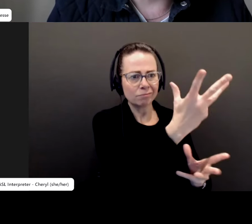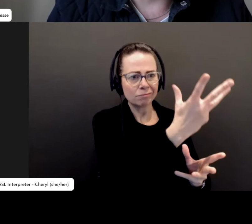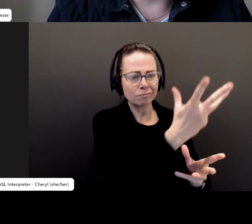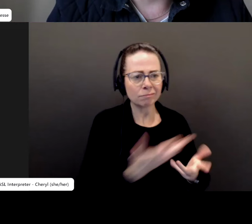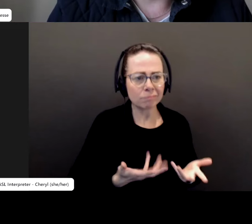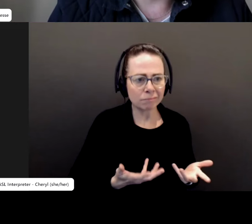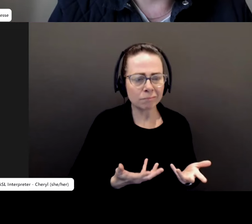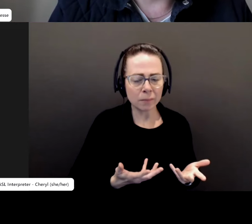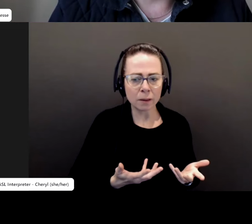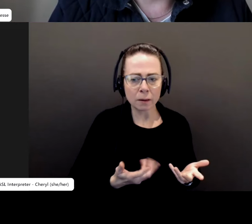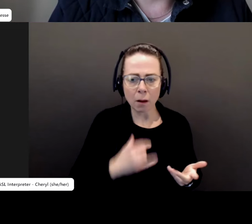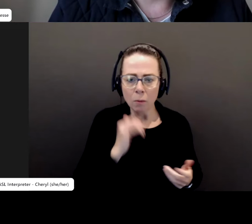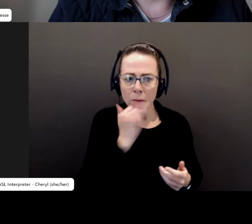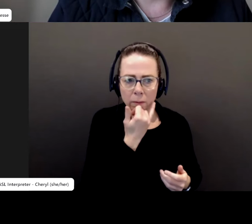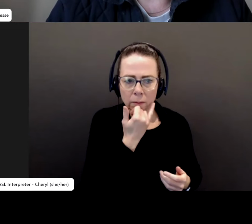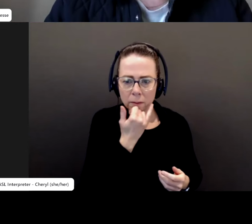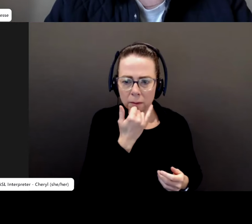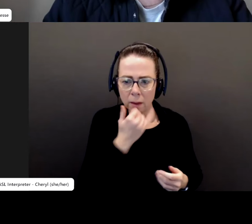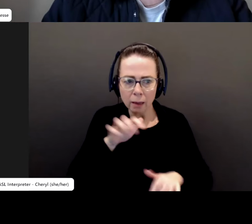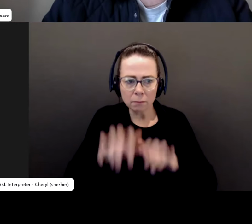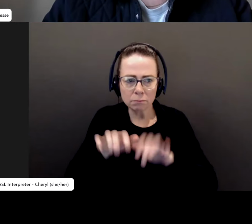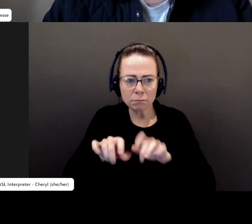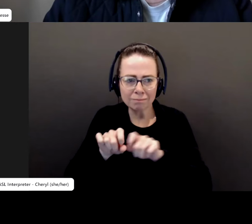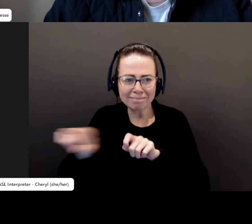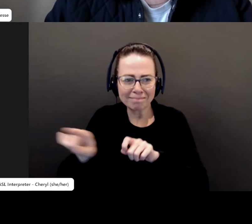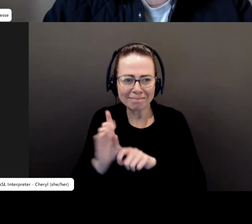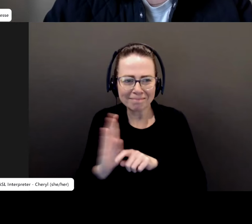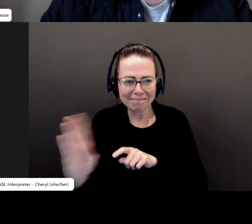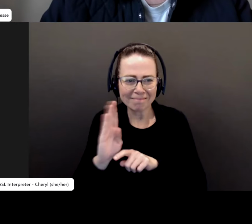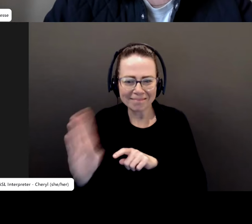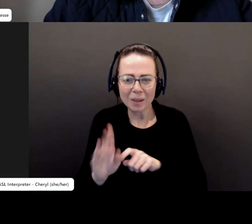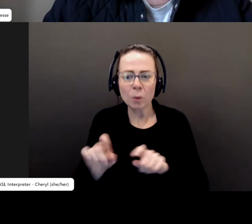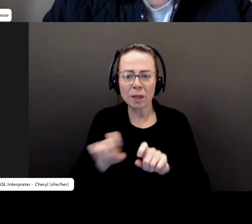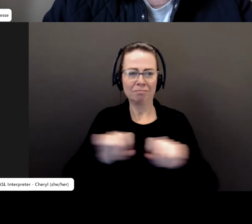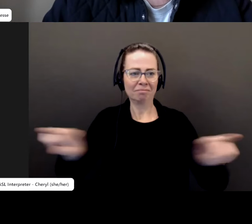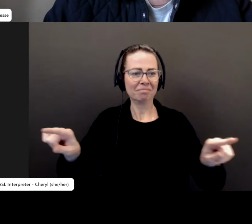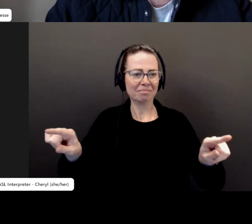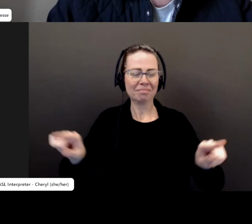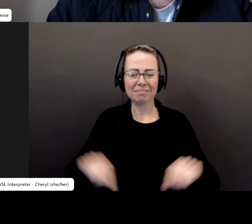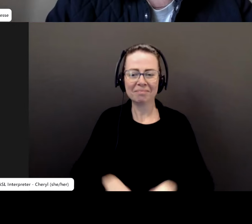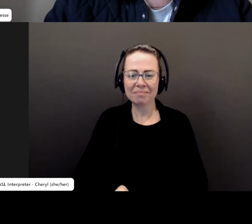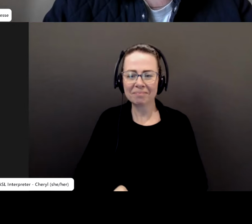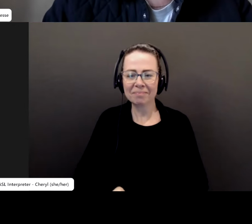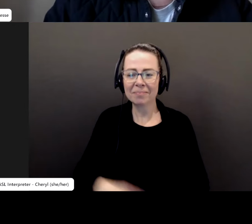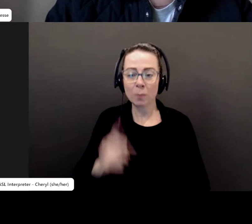I sent a message just to the other panelists. I'm going to send this to everyone. So there's a website called Have I Been Pwned?